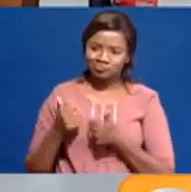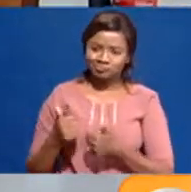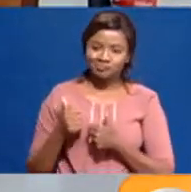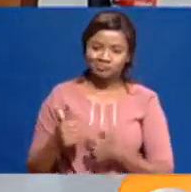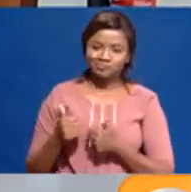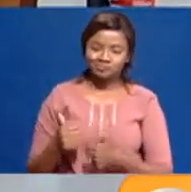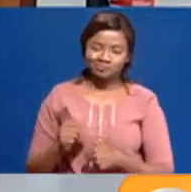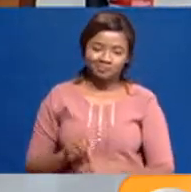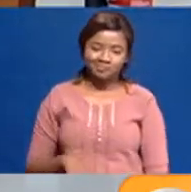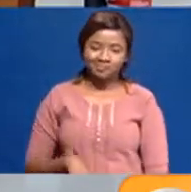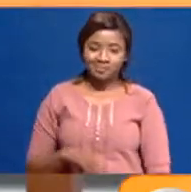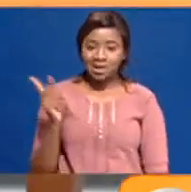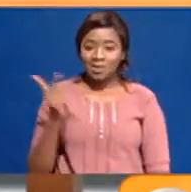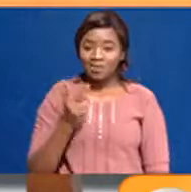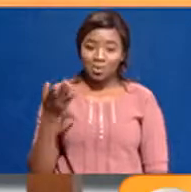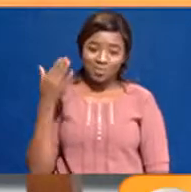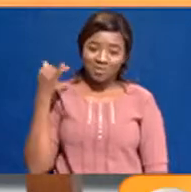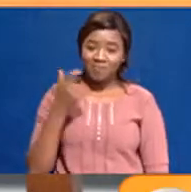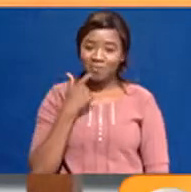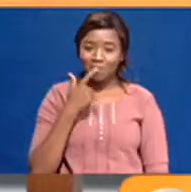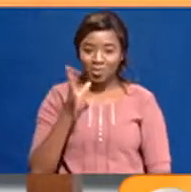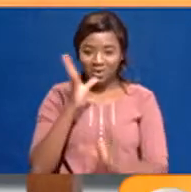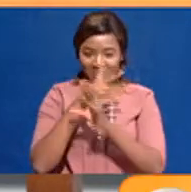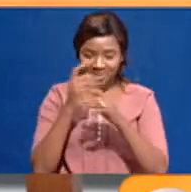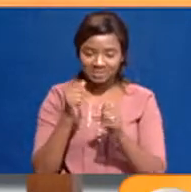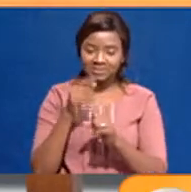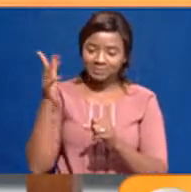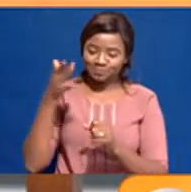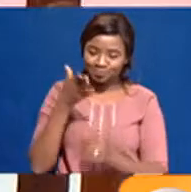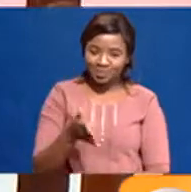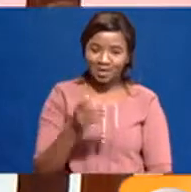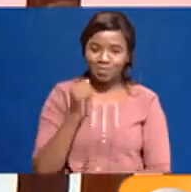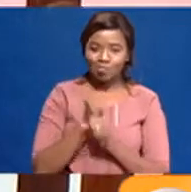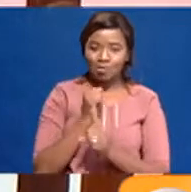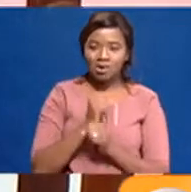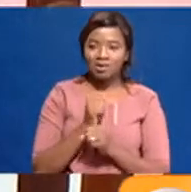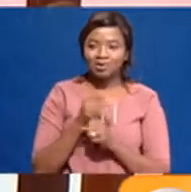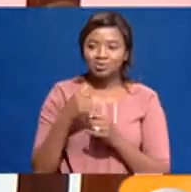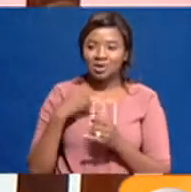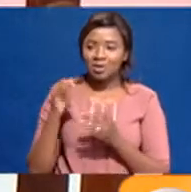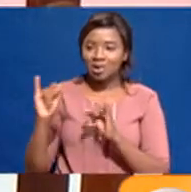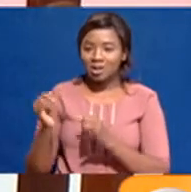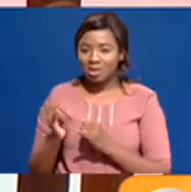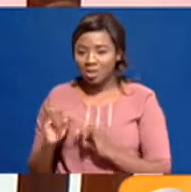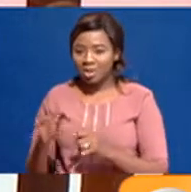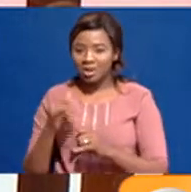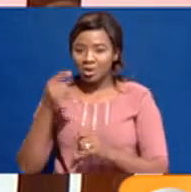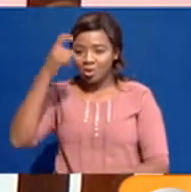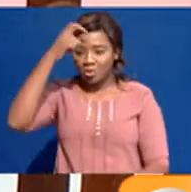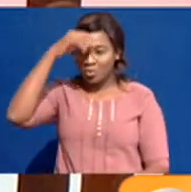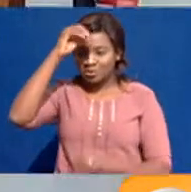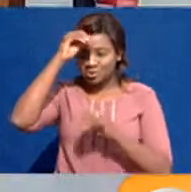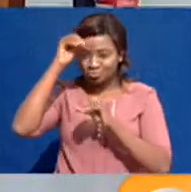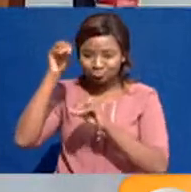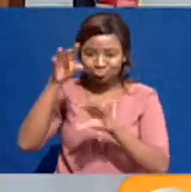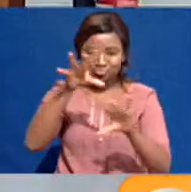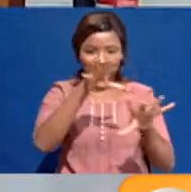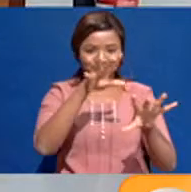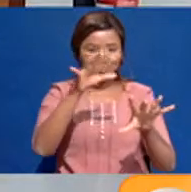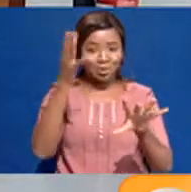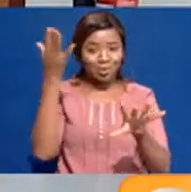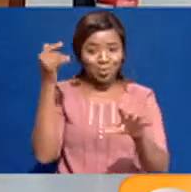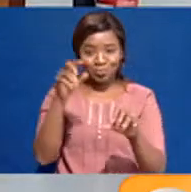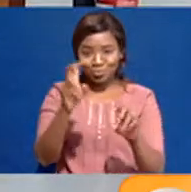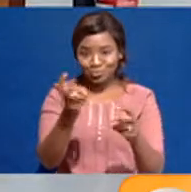and President Kibaki's government, and former PC Joseph Kaguthi. They're waxing lyrical, they're oozing wisdom. I hope you're listening out